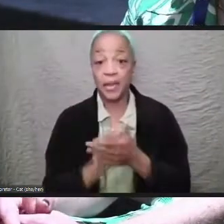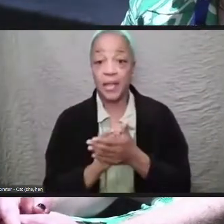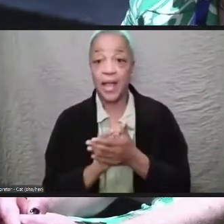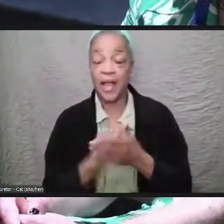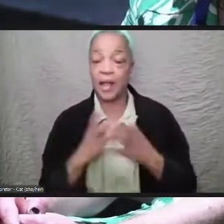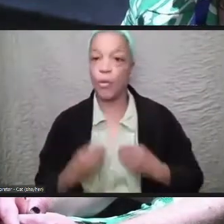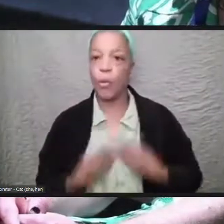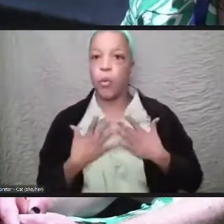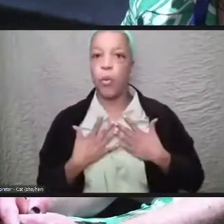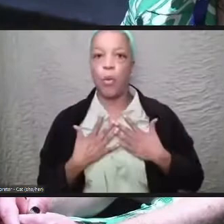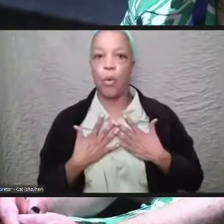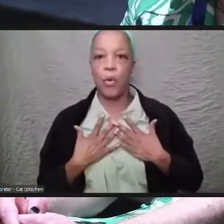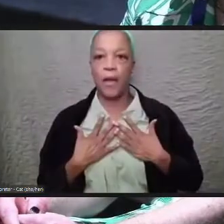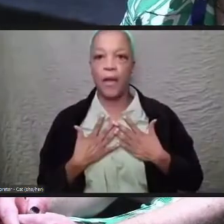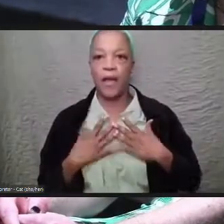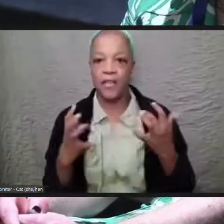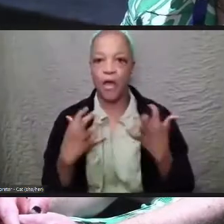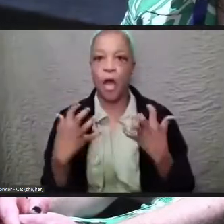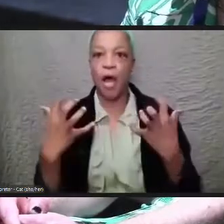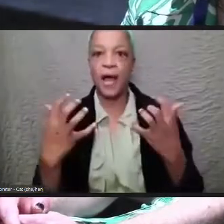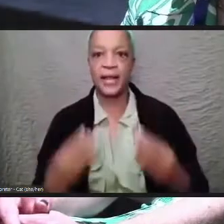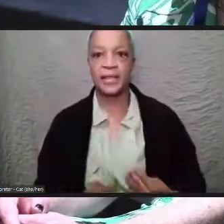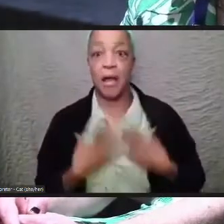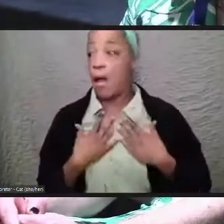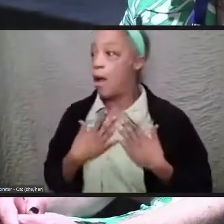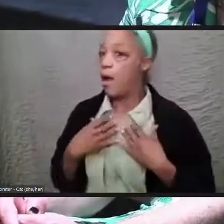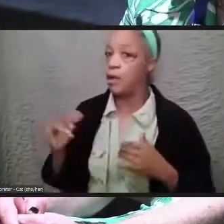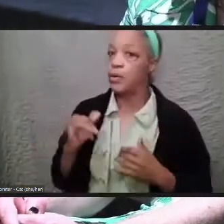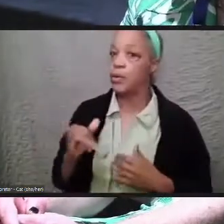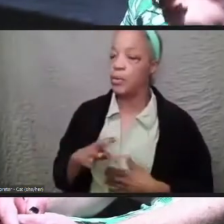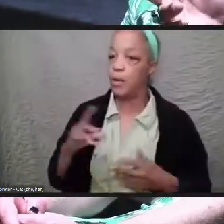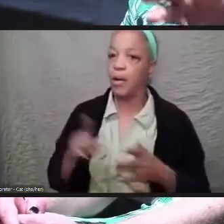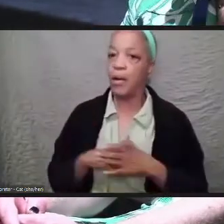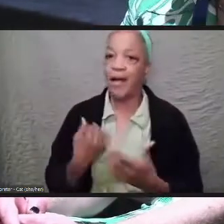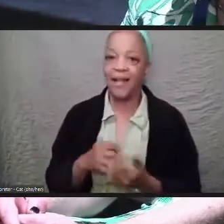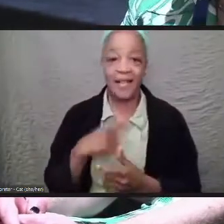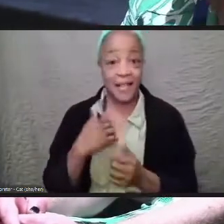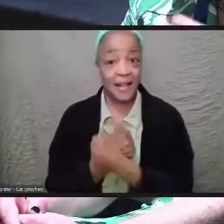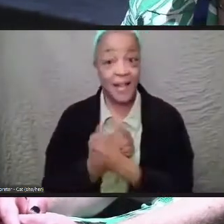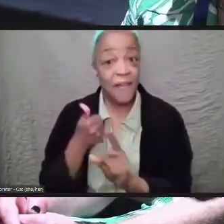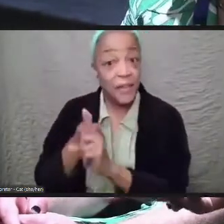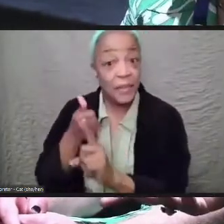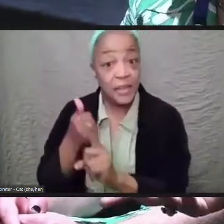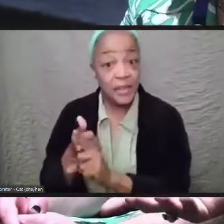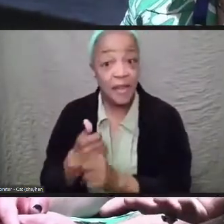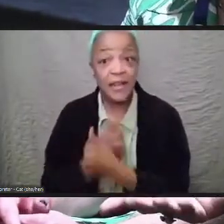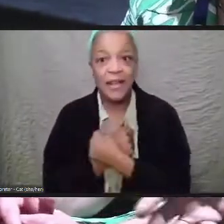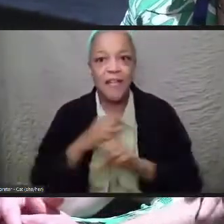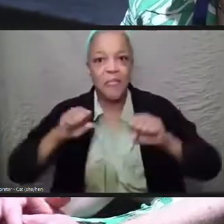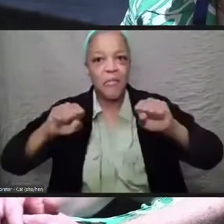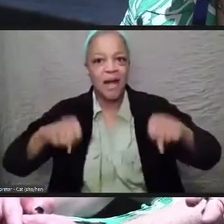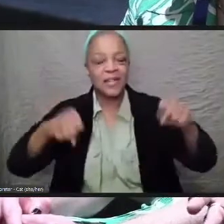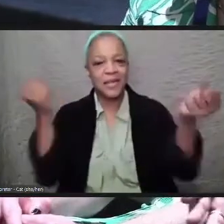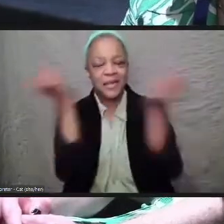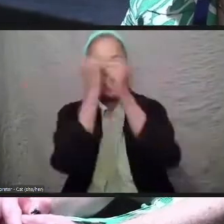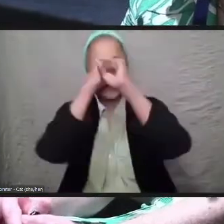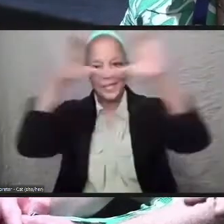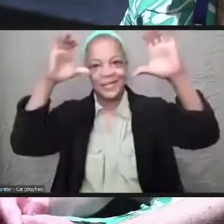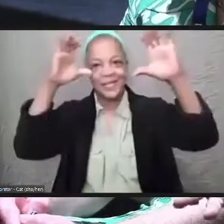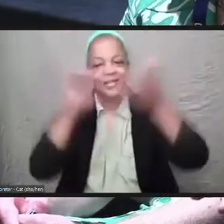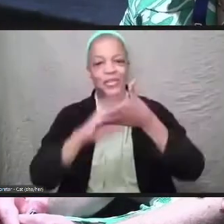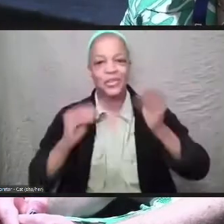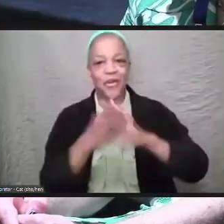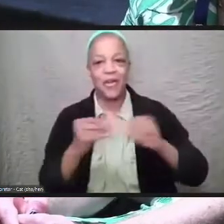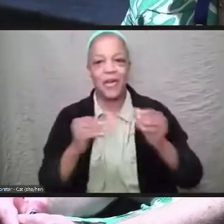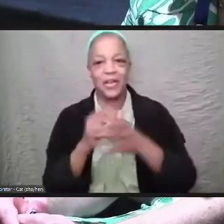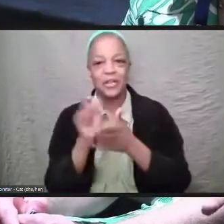then inspired the audience to start, one, loving themselves and also loving the possibility of stories by